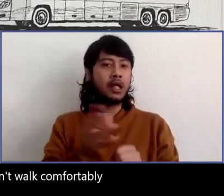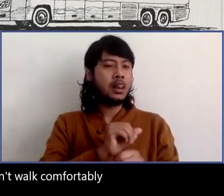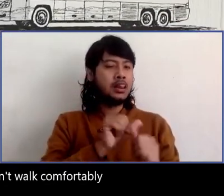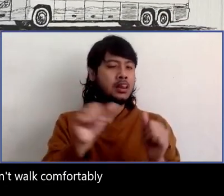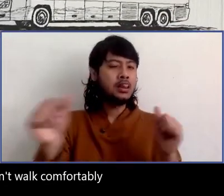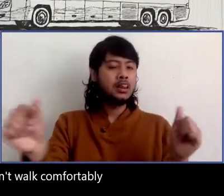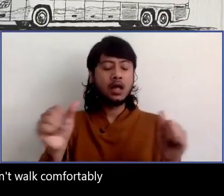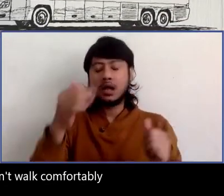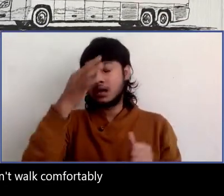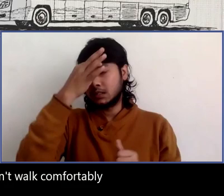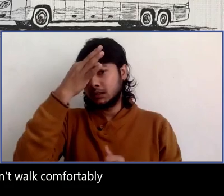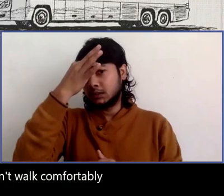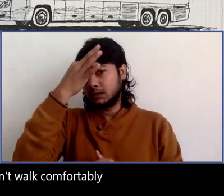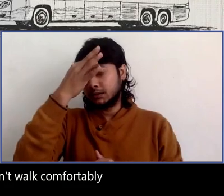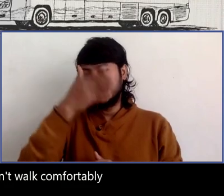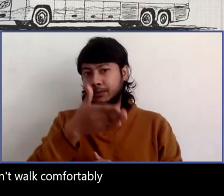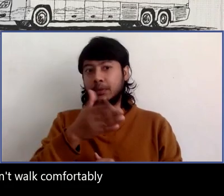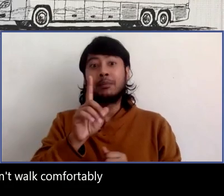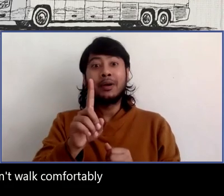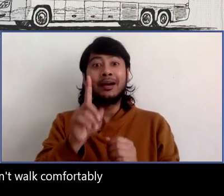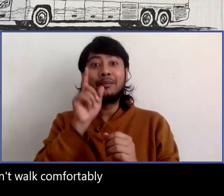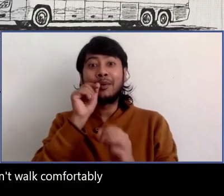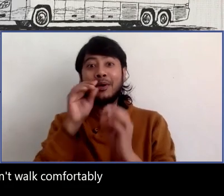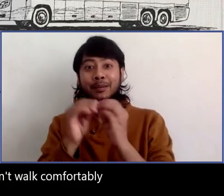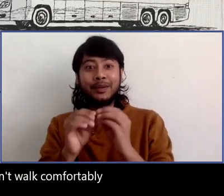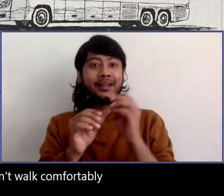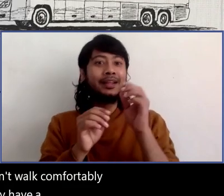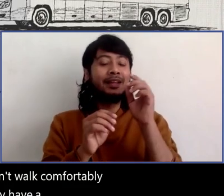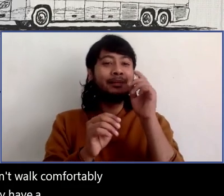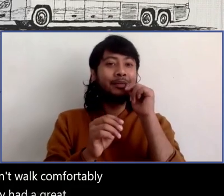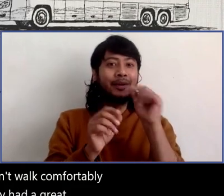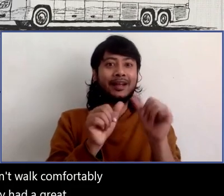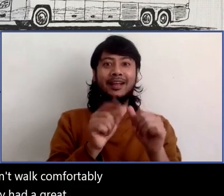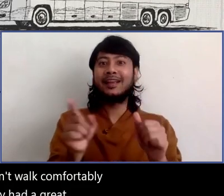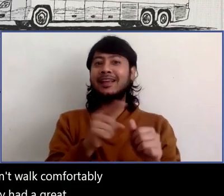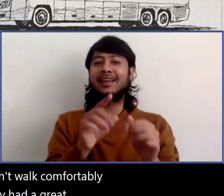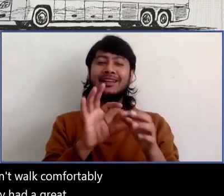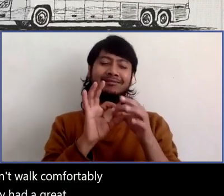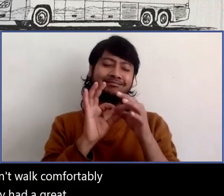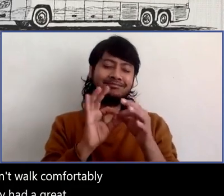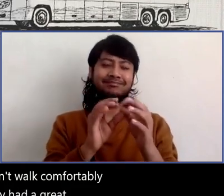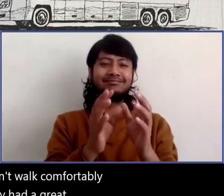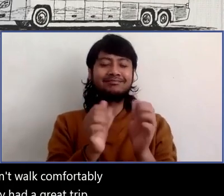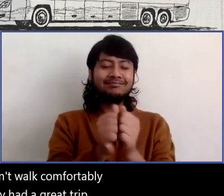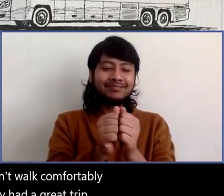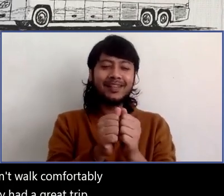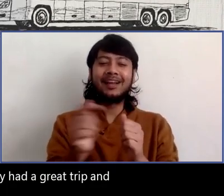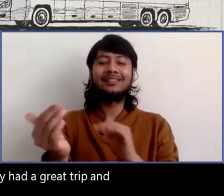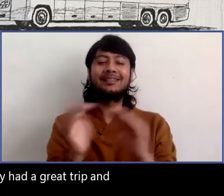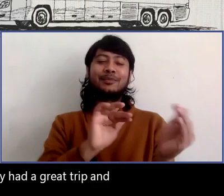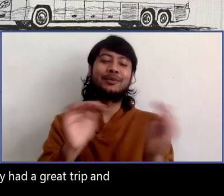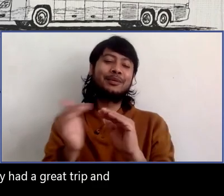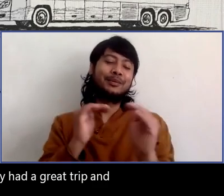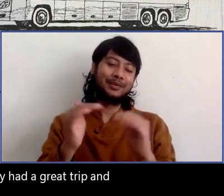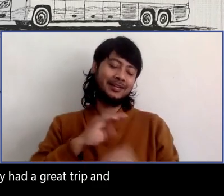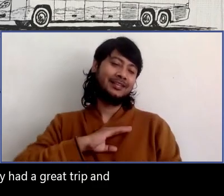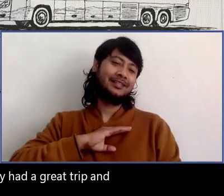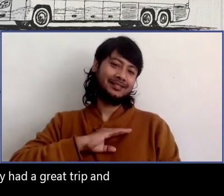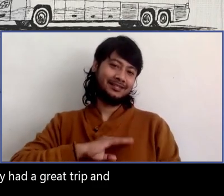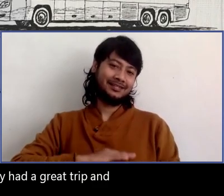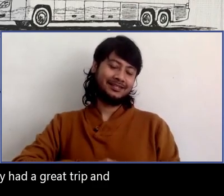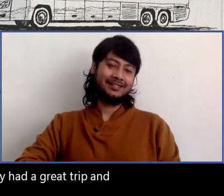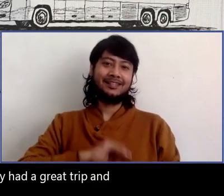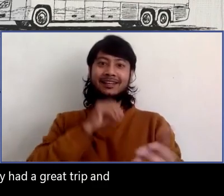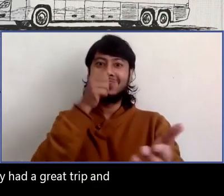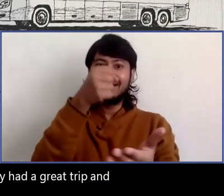Bharat had each other, so they had a great trip. And when they landed at the bus stop of Mandya, they asked an autowala, "Can you drop us